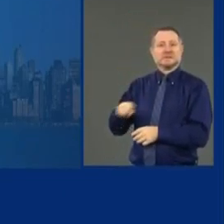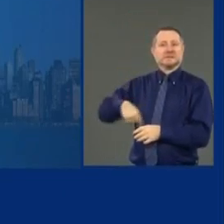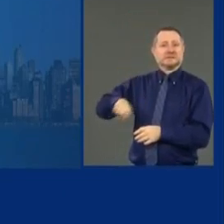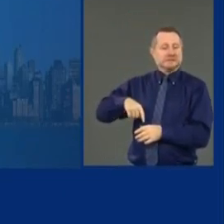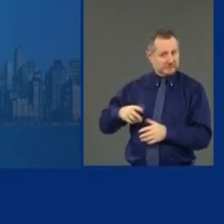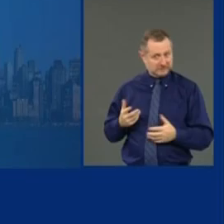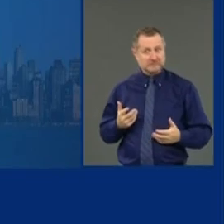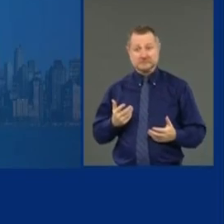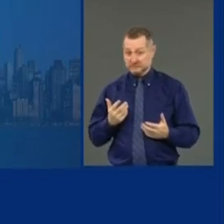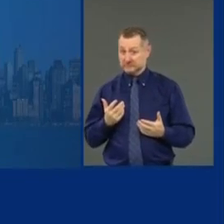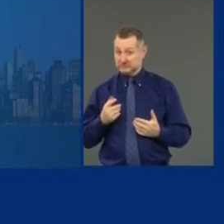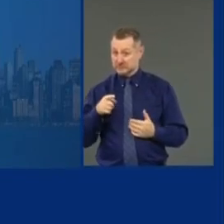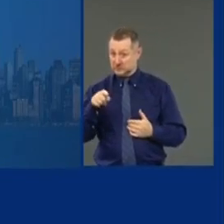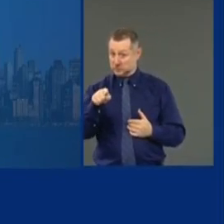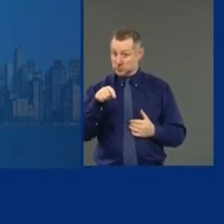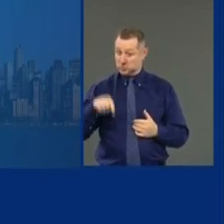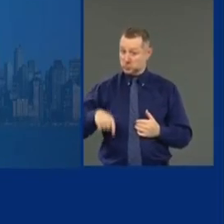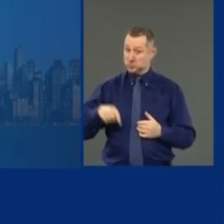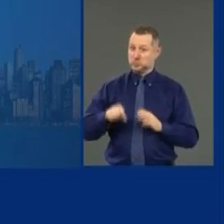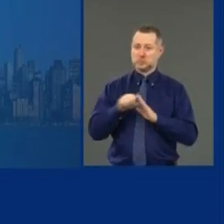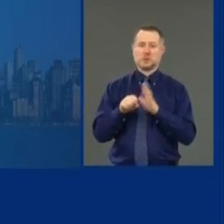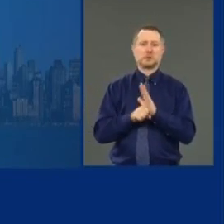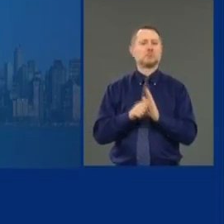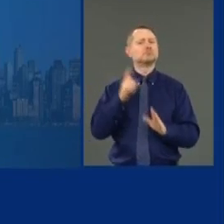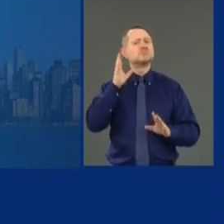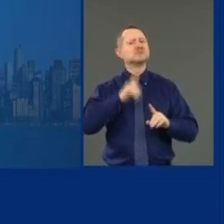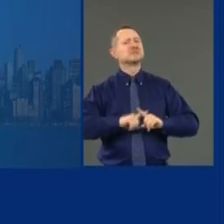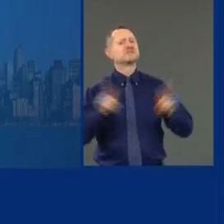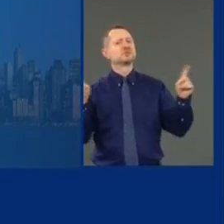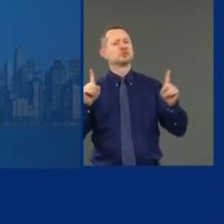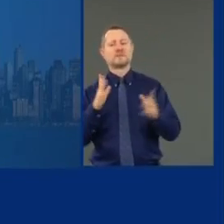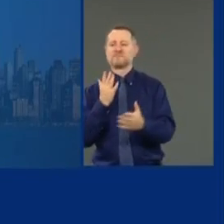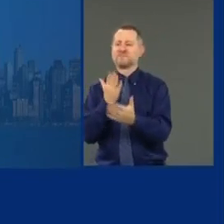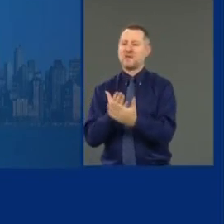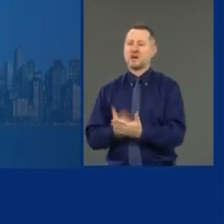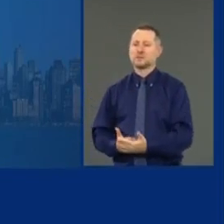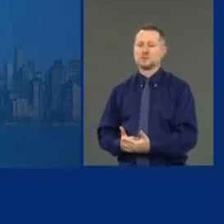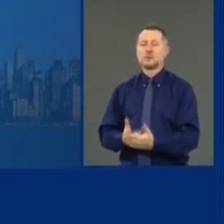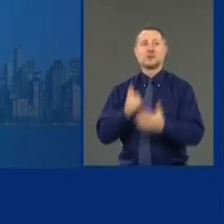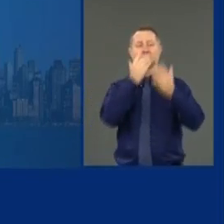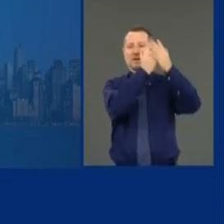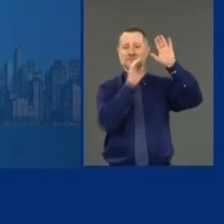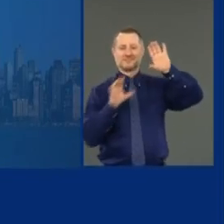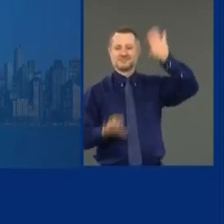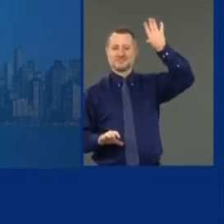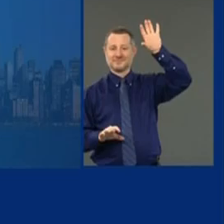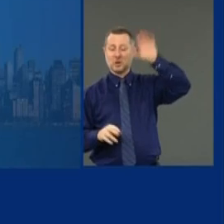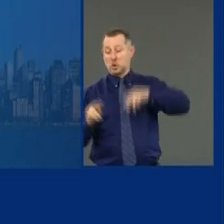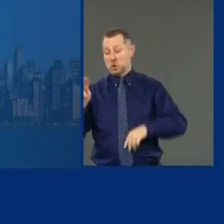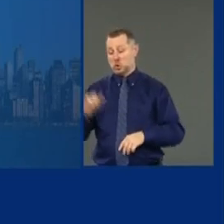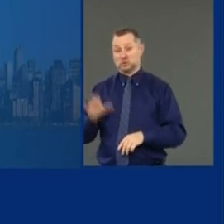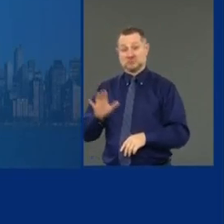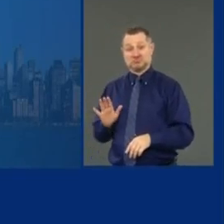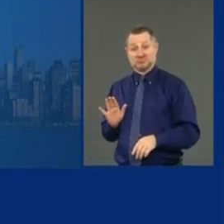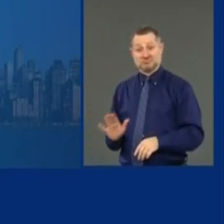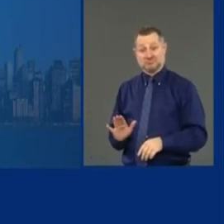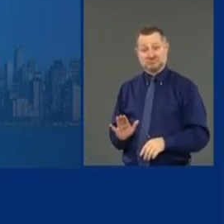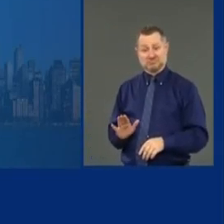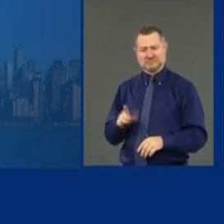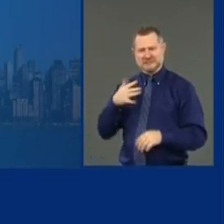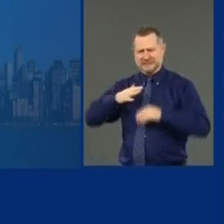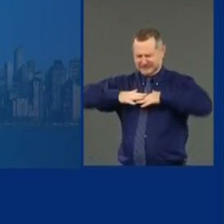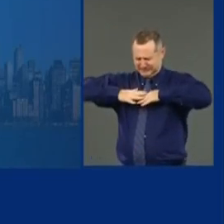because the state has dramatically different facts across the state. We're in New York City, one of the densest urban areas on the